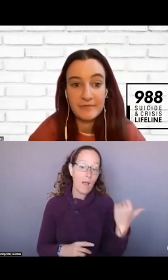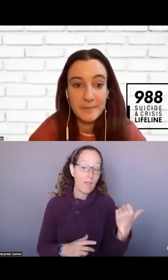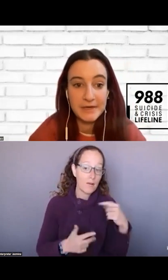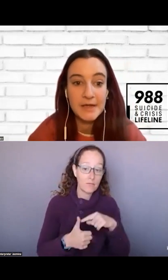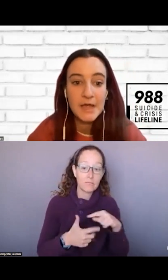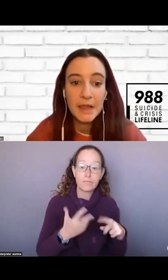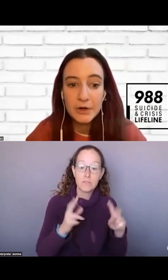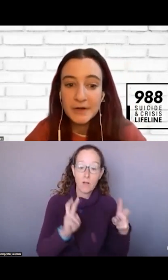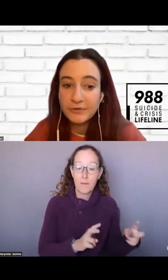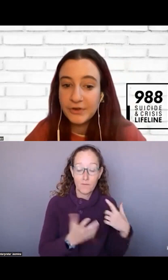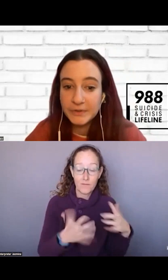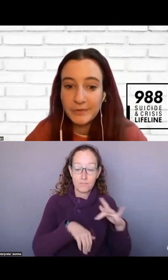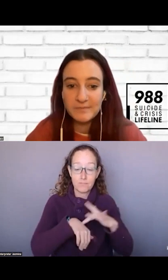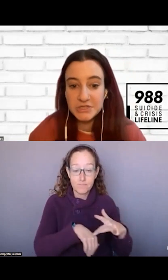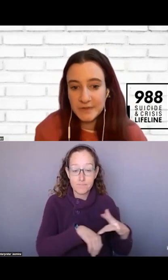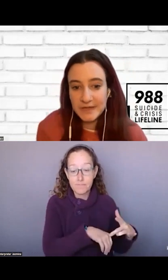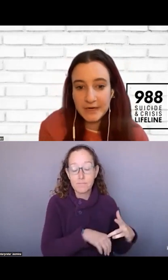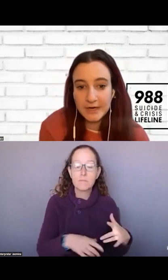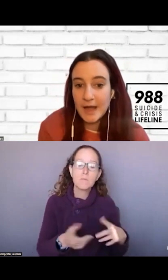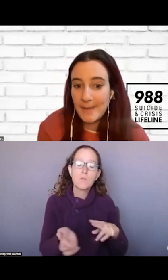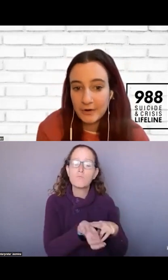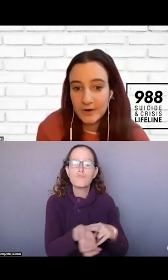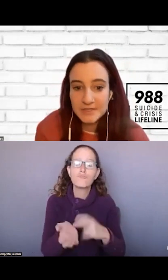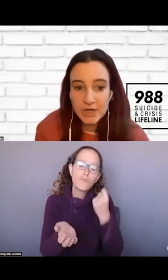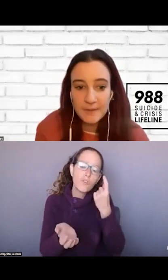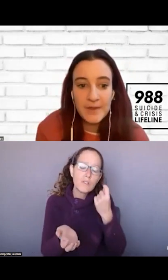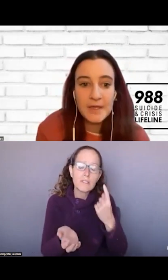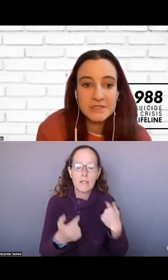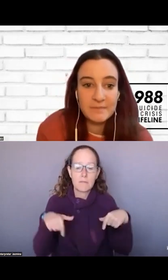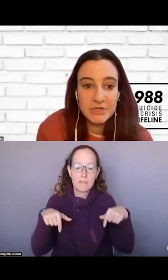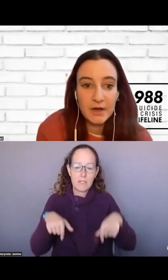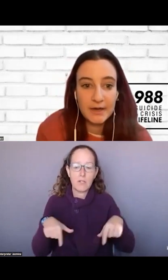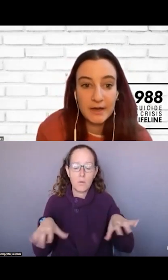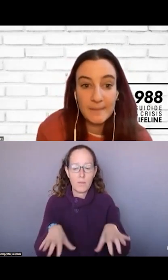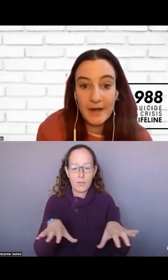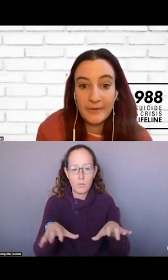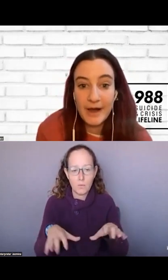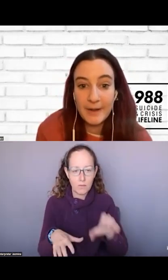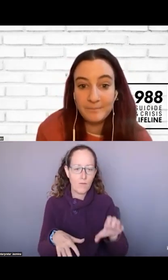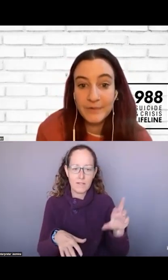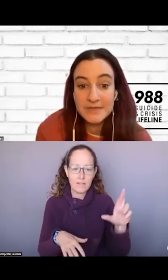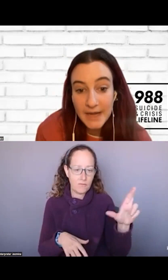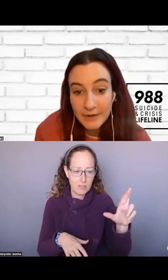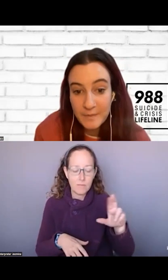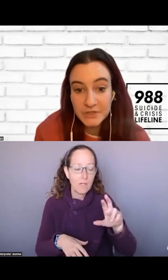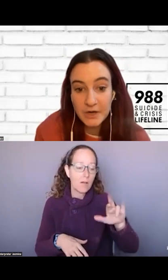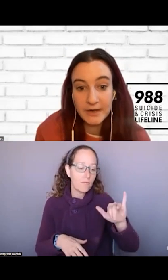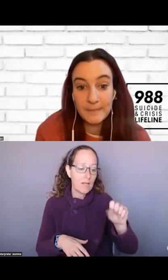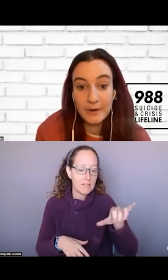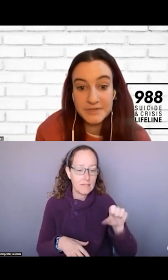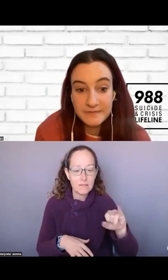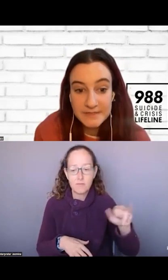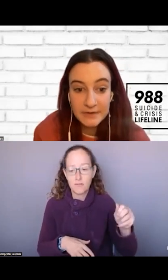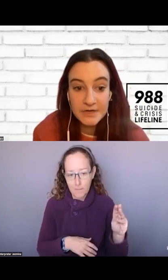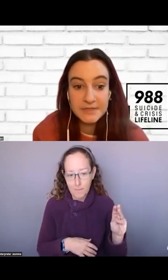give everybody a little bit of a feel of what we've been doing here at Crisis Jam. So we've been talking about tech, we've been talking